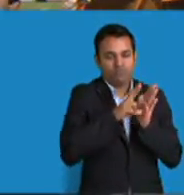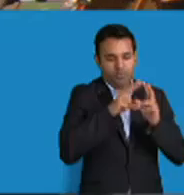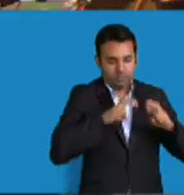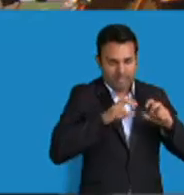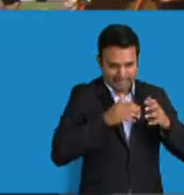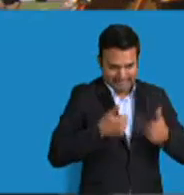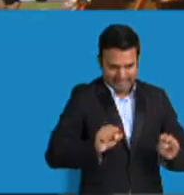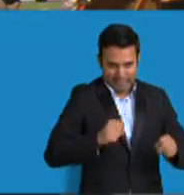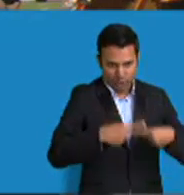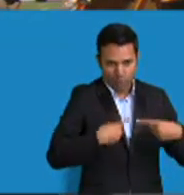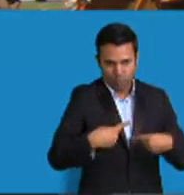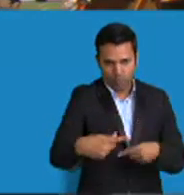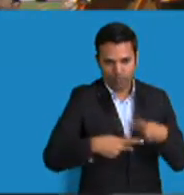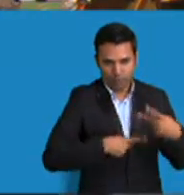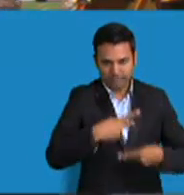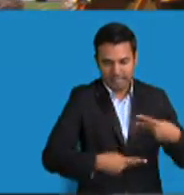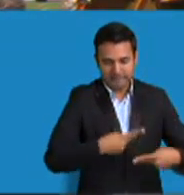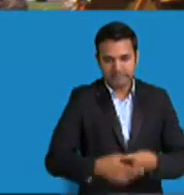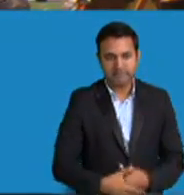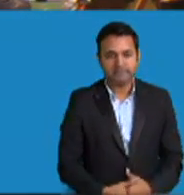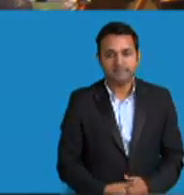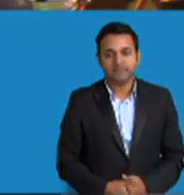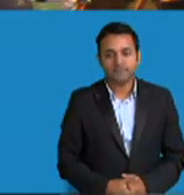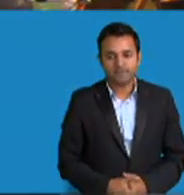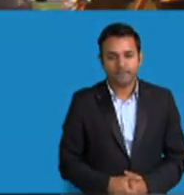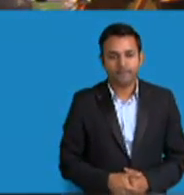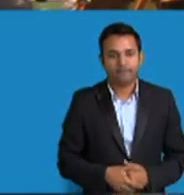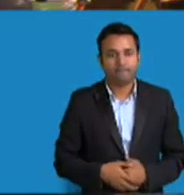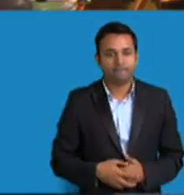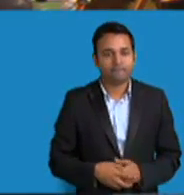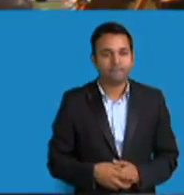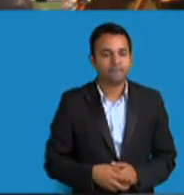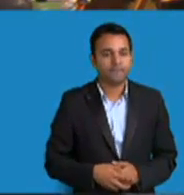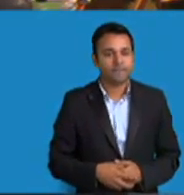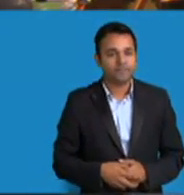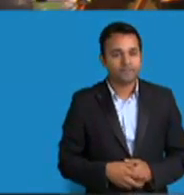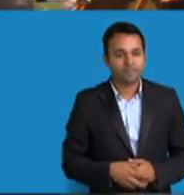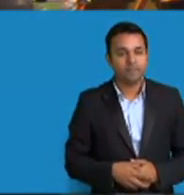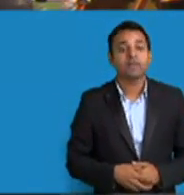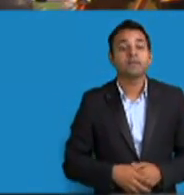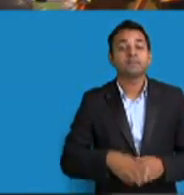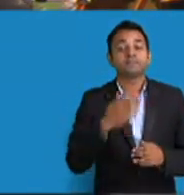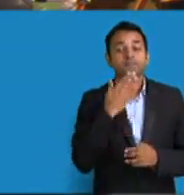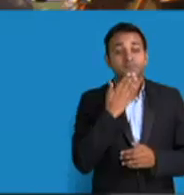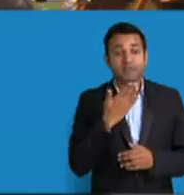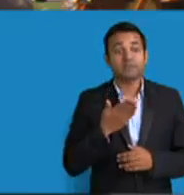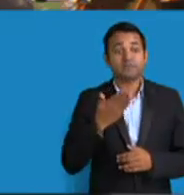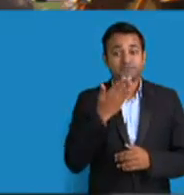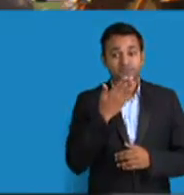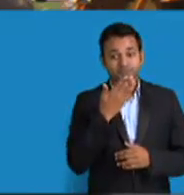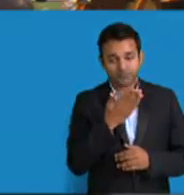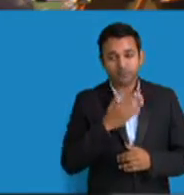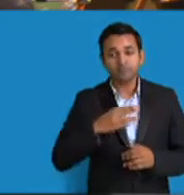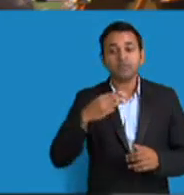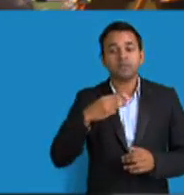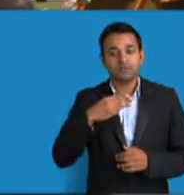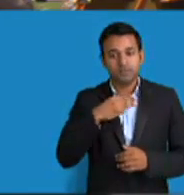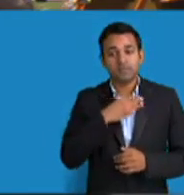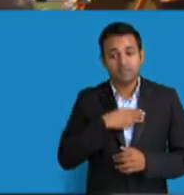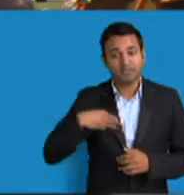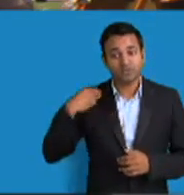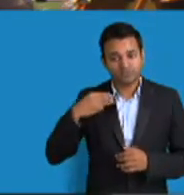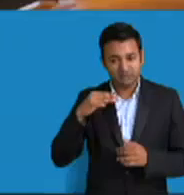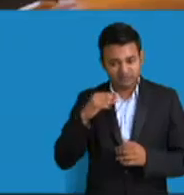Manado. Thank you, Madam Speaker. The Honourable Minister is on record saying that he's not happy with the pass